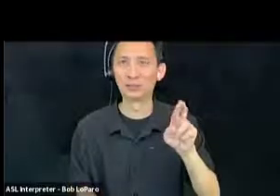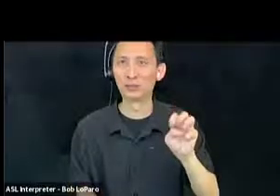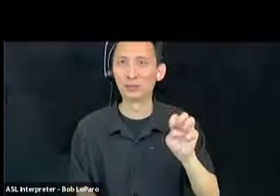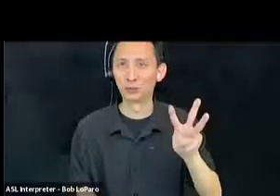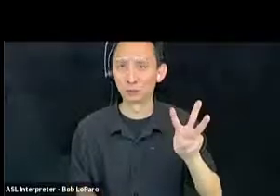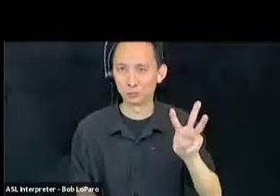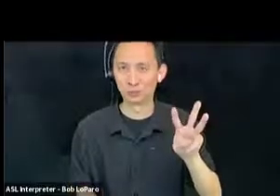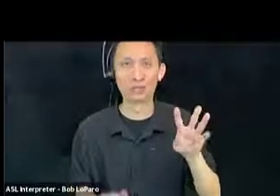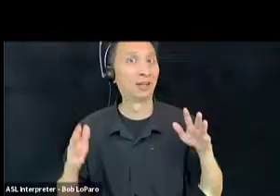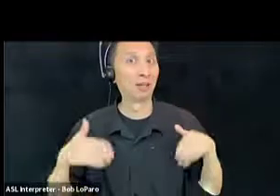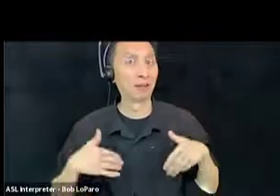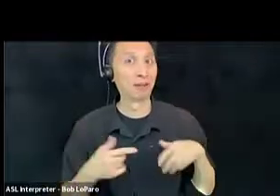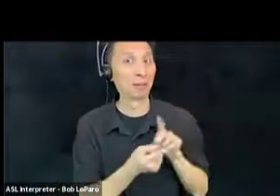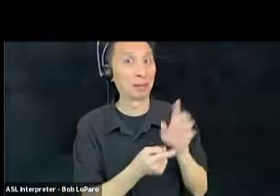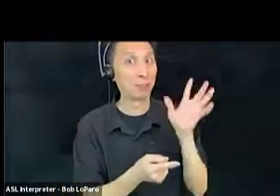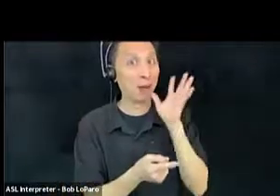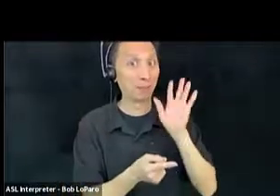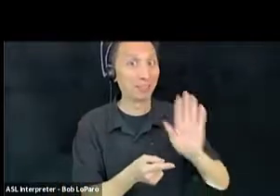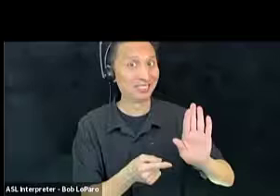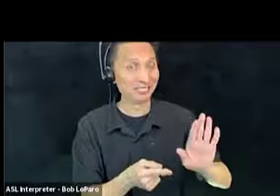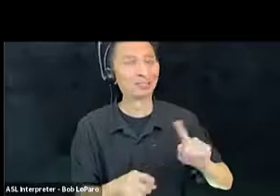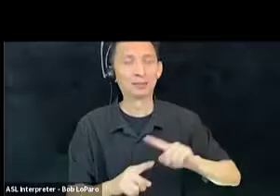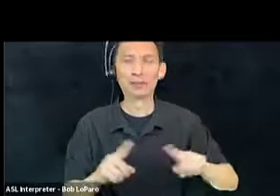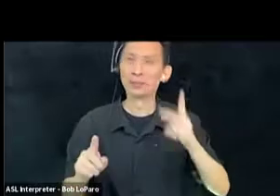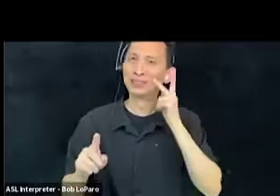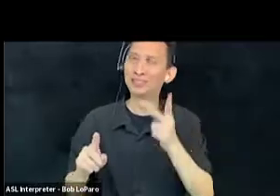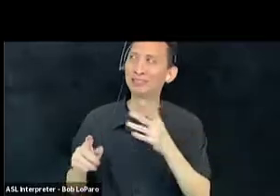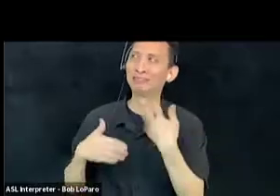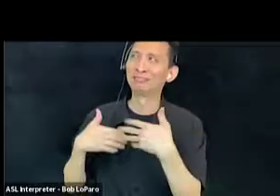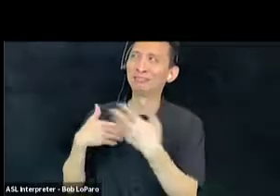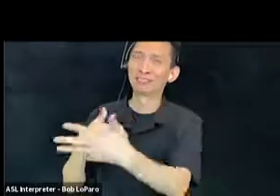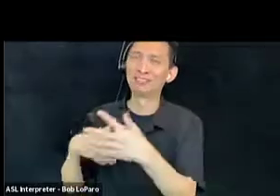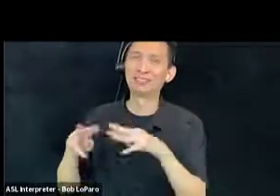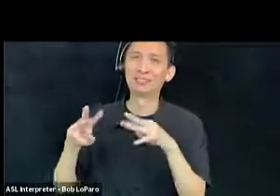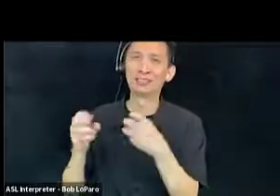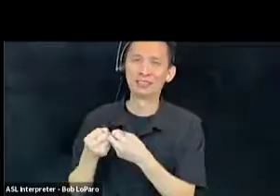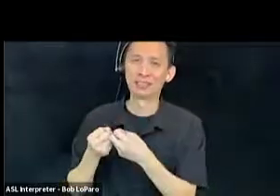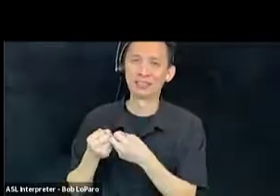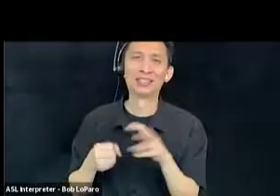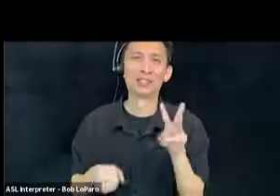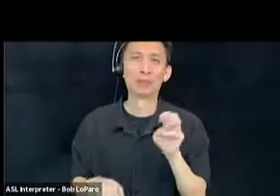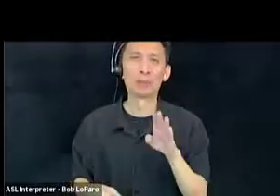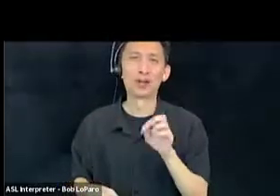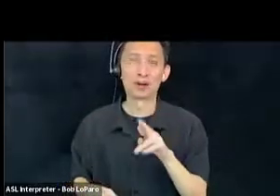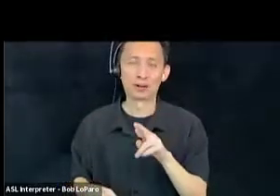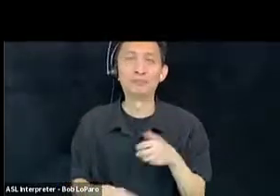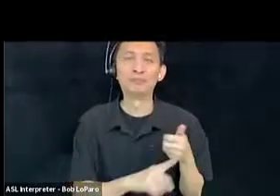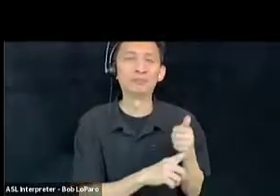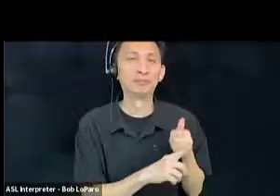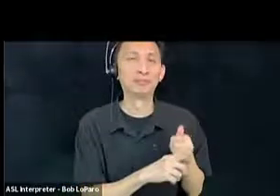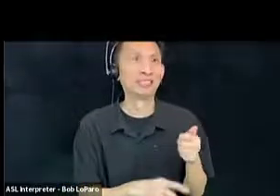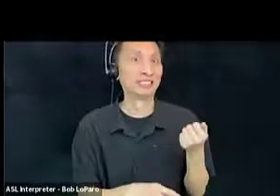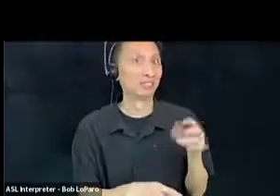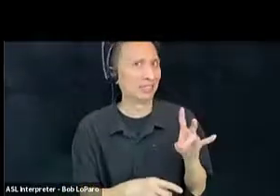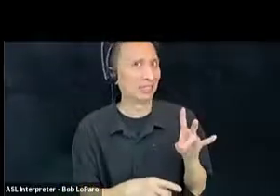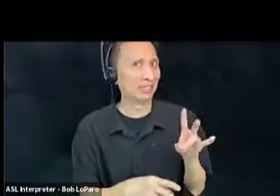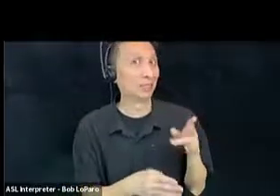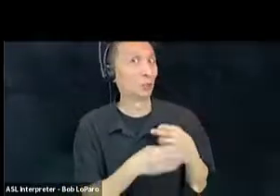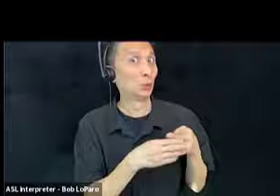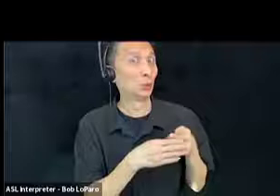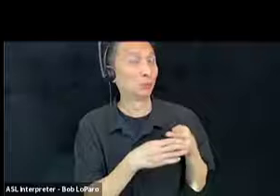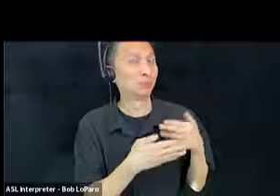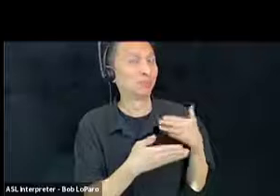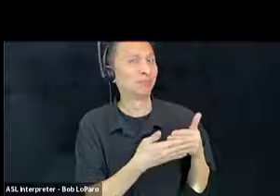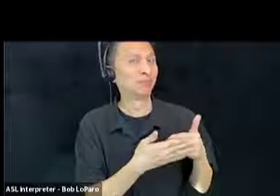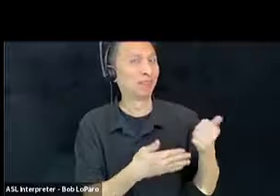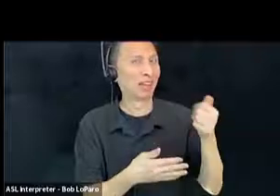her soon on some webinars. But Andrew is 17 soon to be 18, um, is diagnosed with charge syndrome. And you're going to notice that I